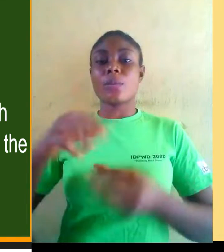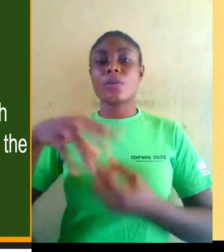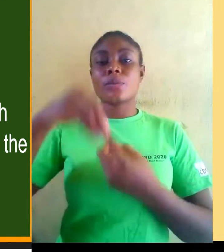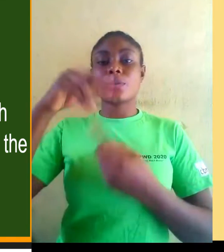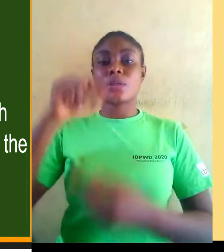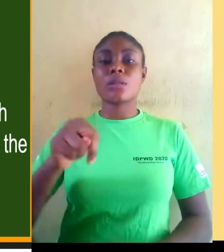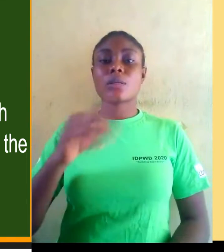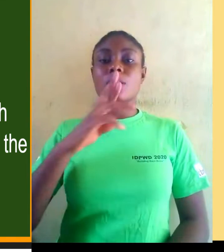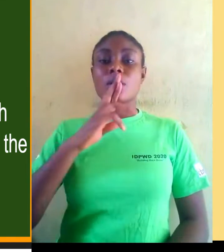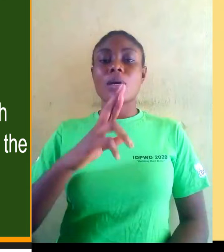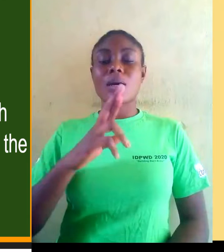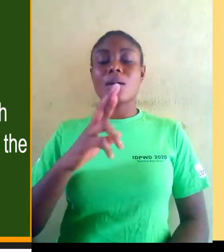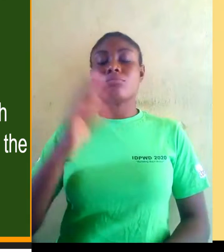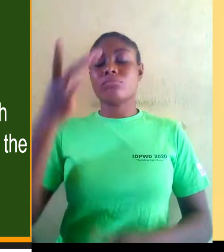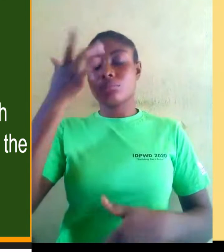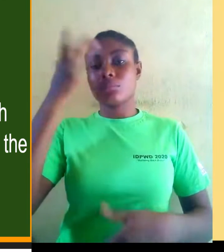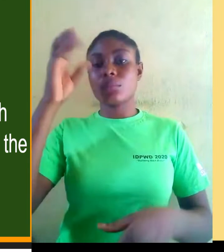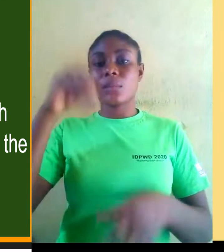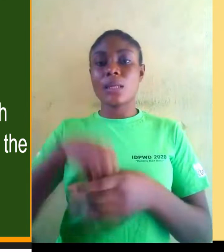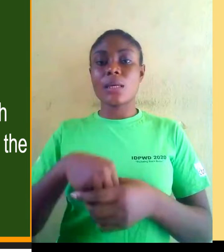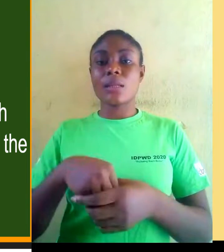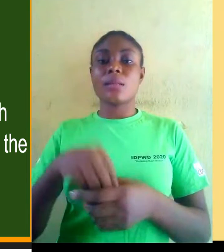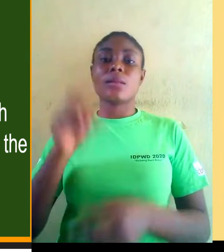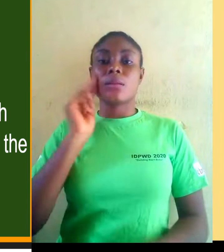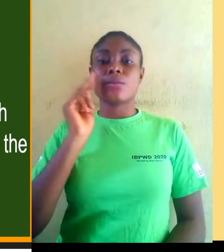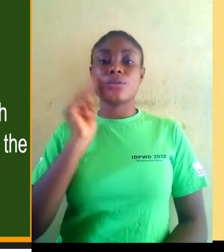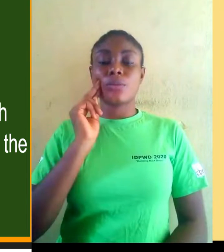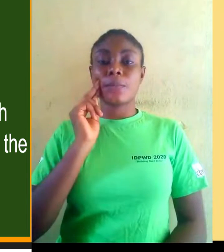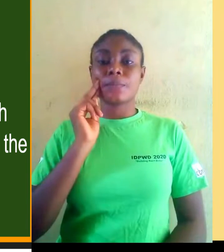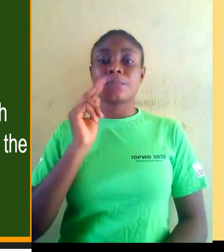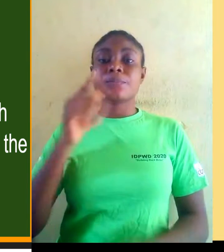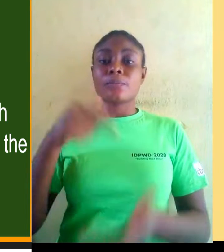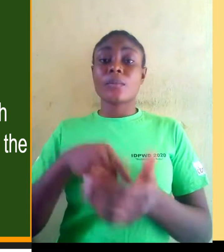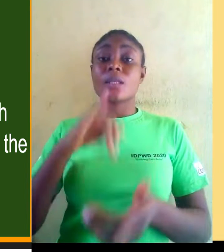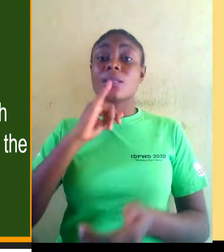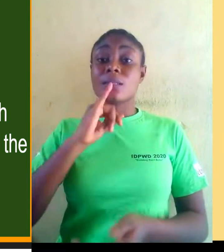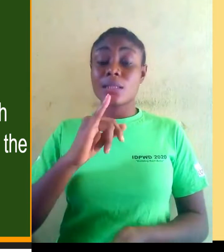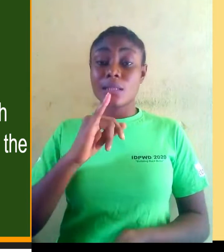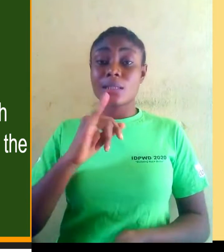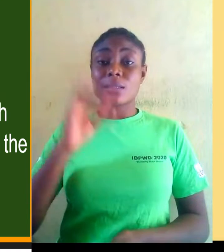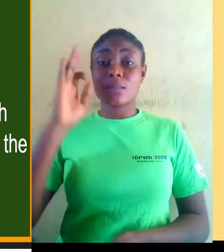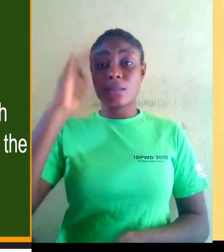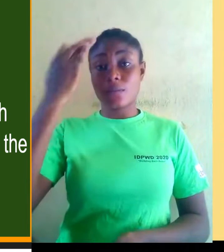Nigeria. This is the federal government, the Federal Ministry of